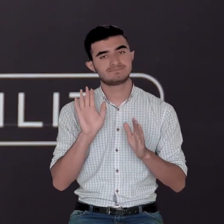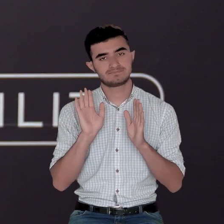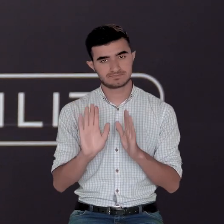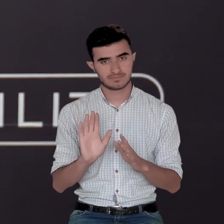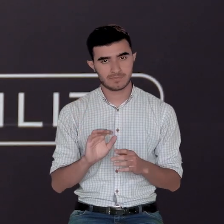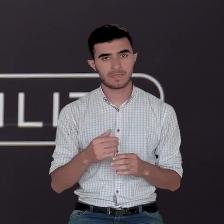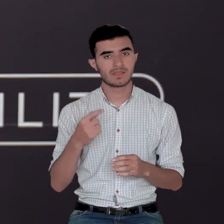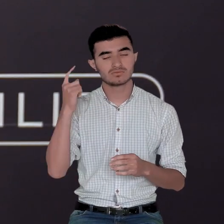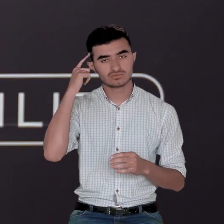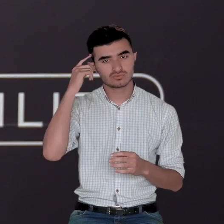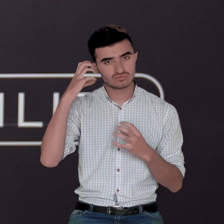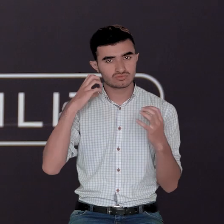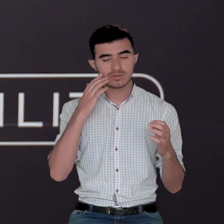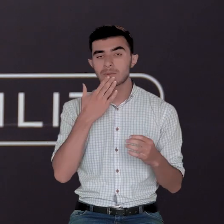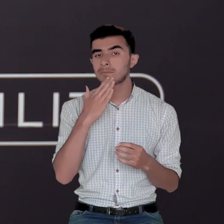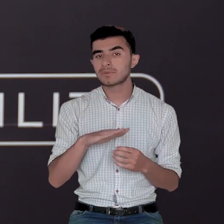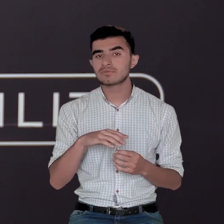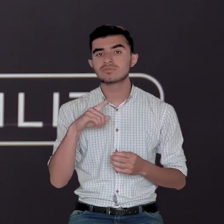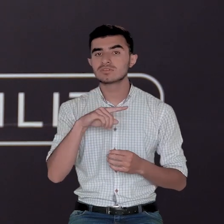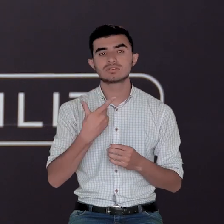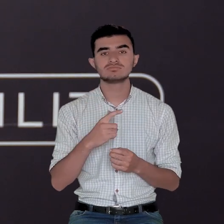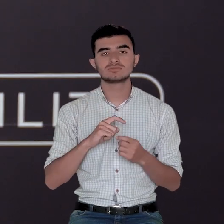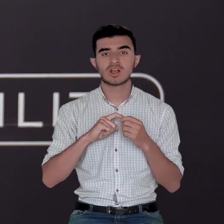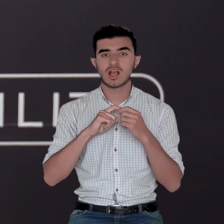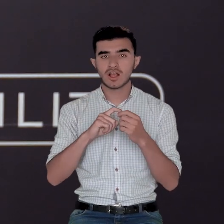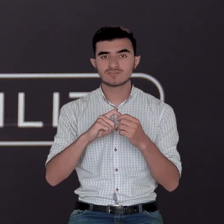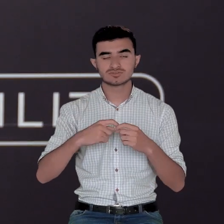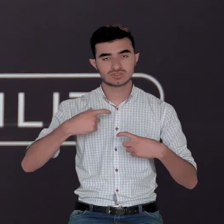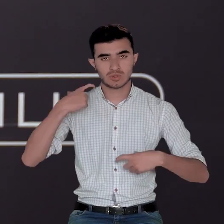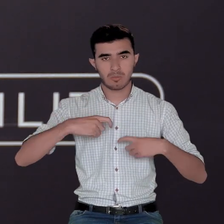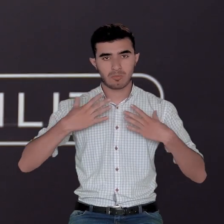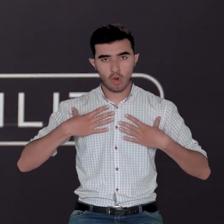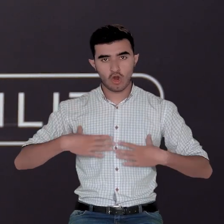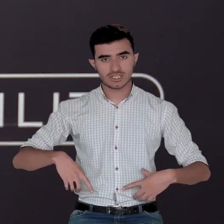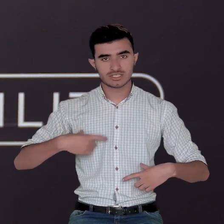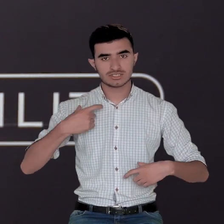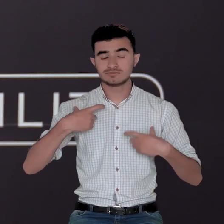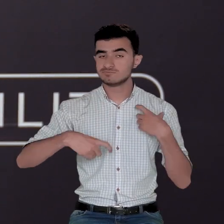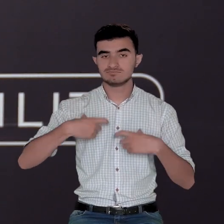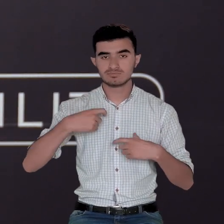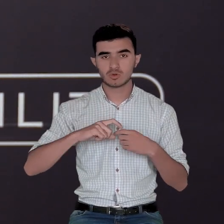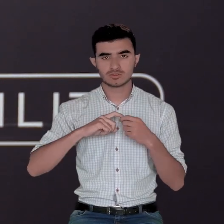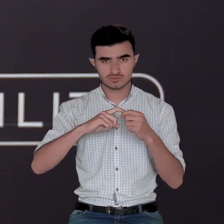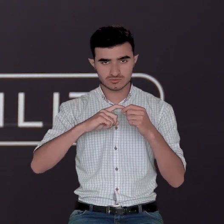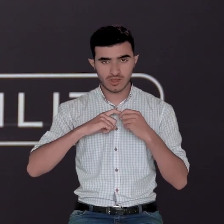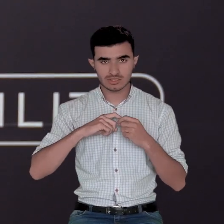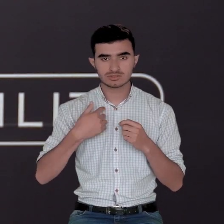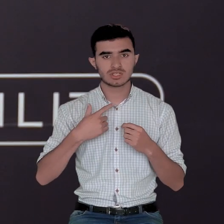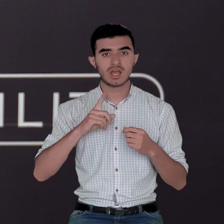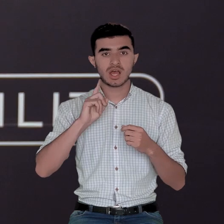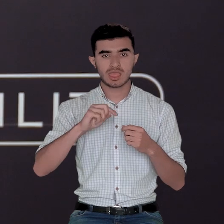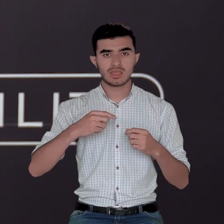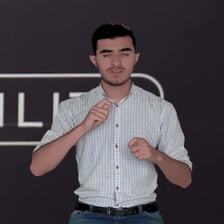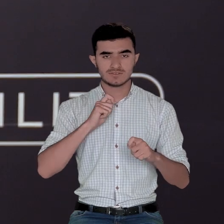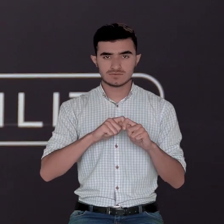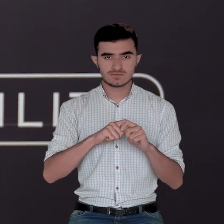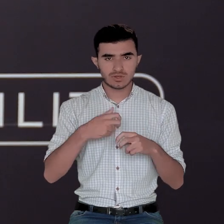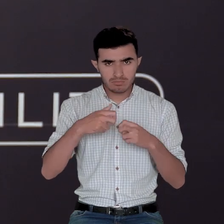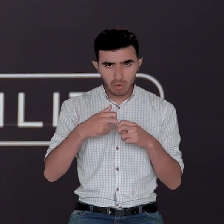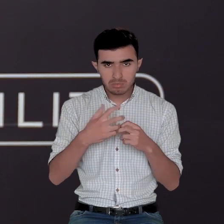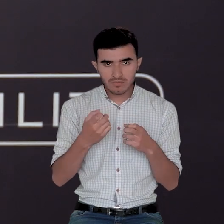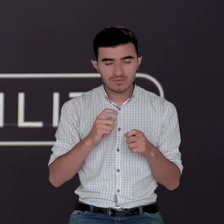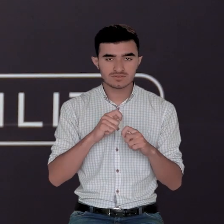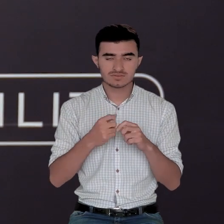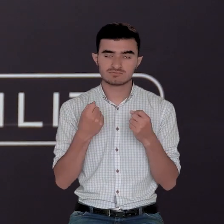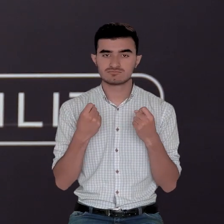in the same fashion philosophically, because they ask the human body and they ask the healing system of